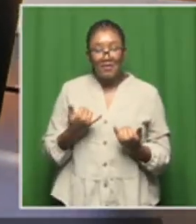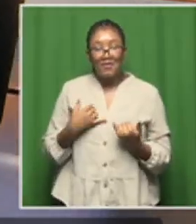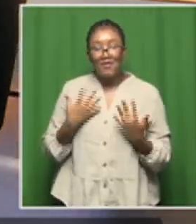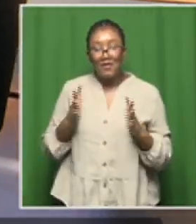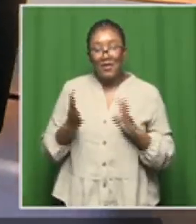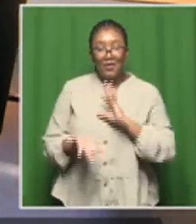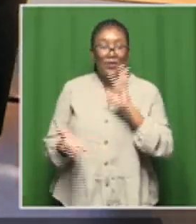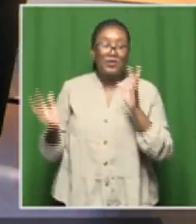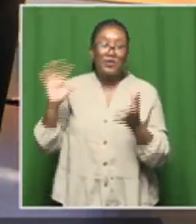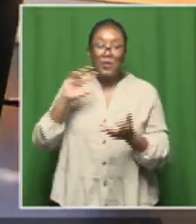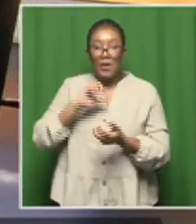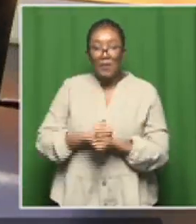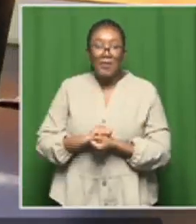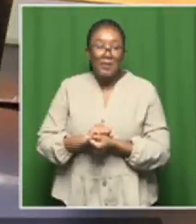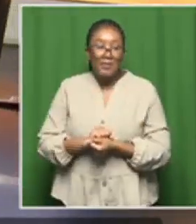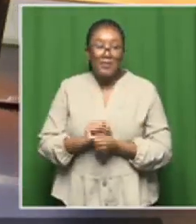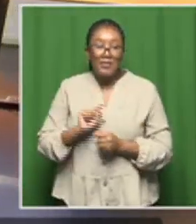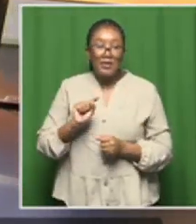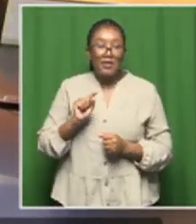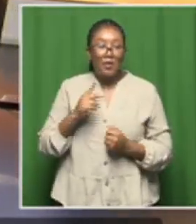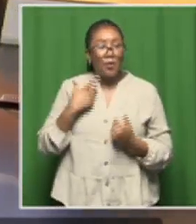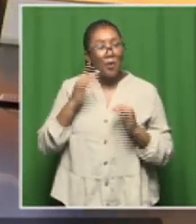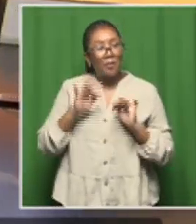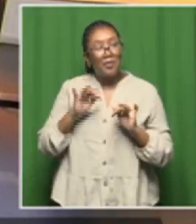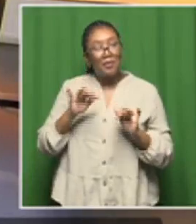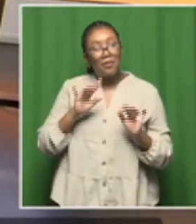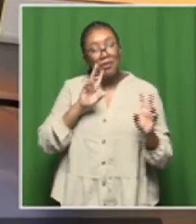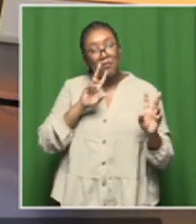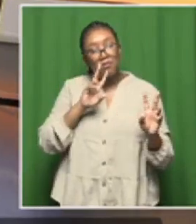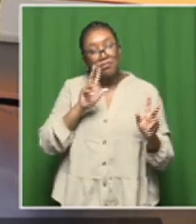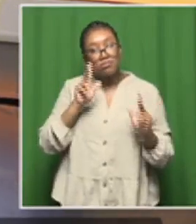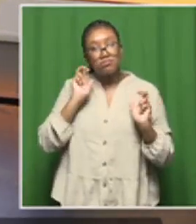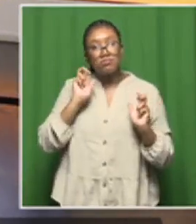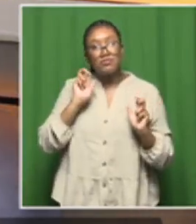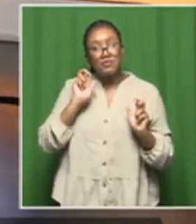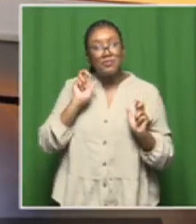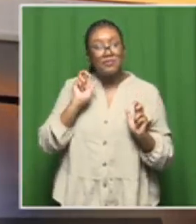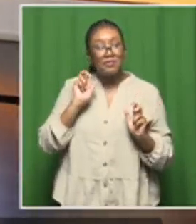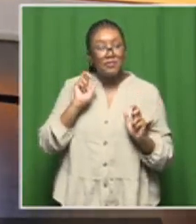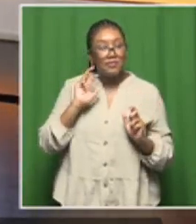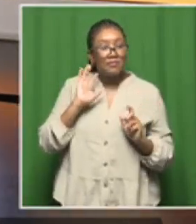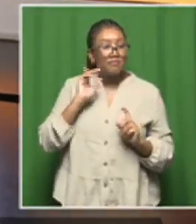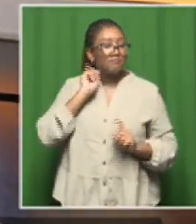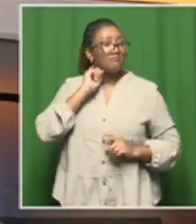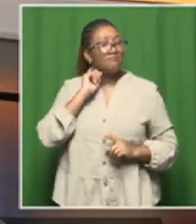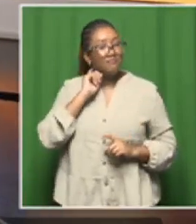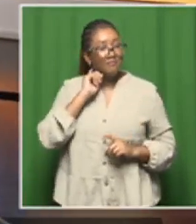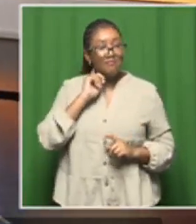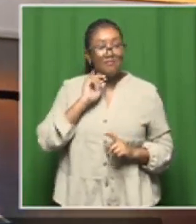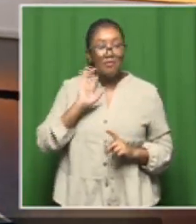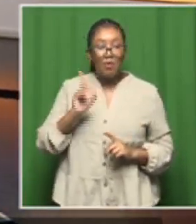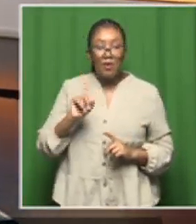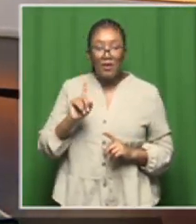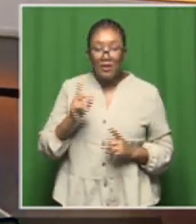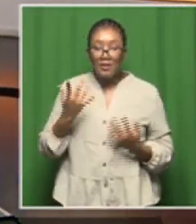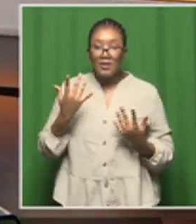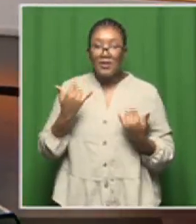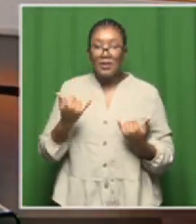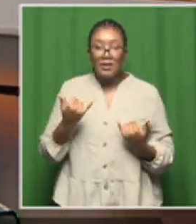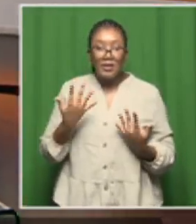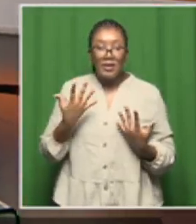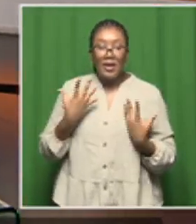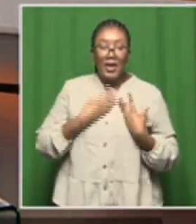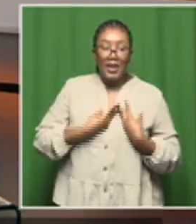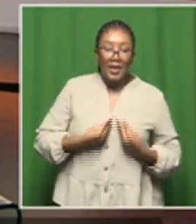walking away, what do you want people to walk away from this? I mean, you've spoken about the different elements, fusing spiritual with the physical, immersing yourself in the